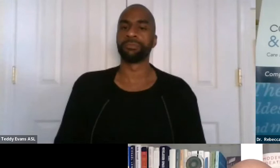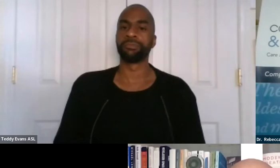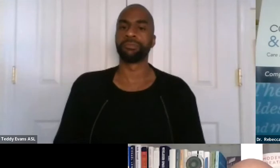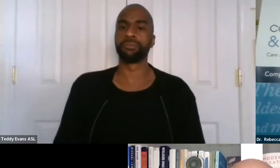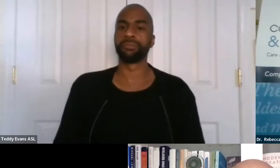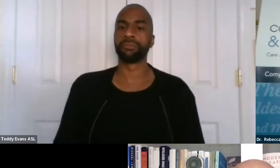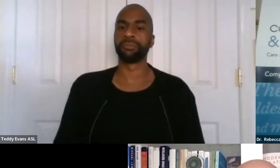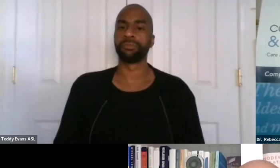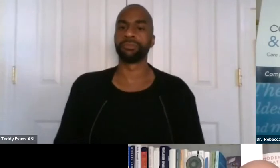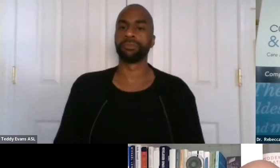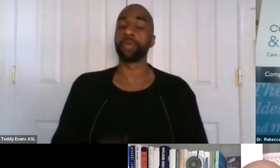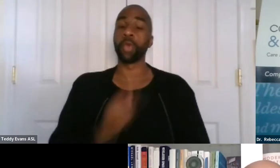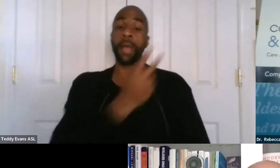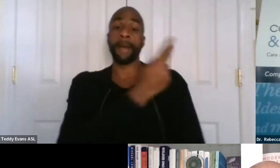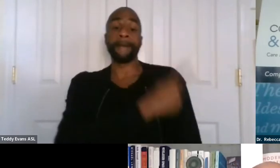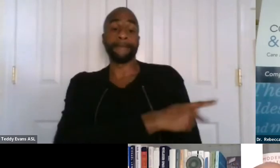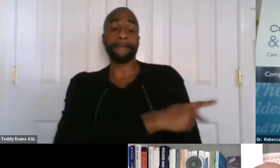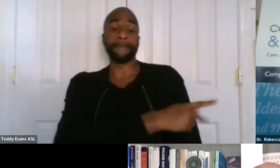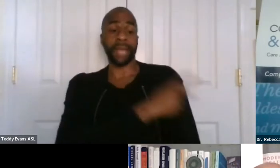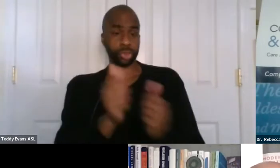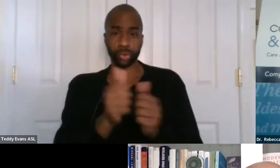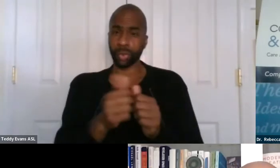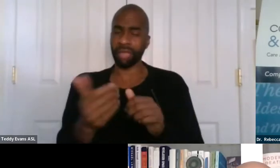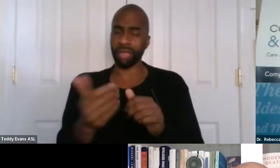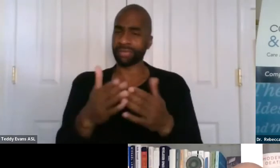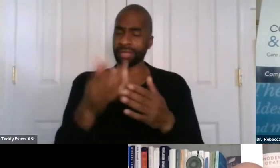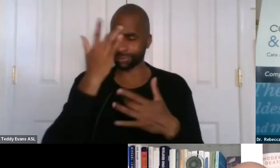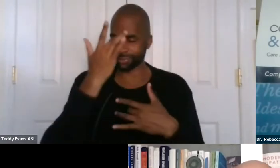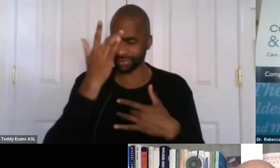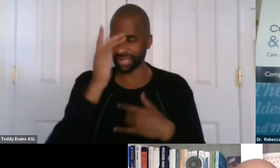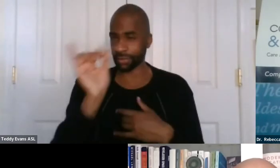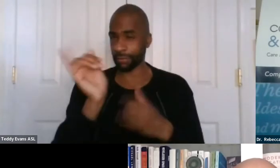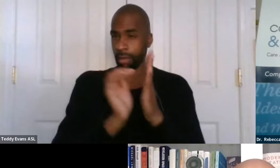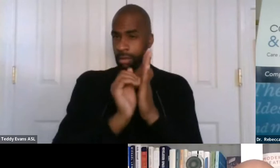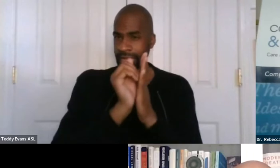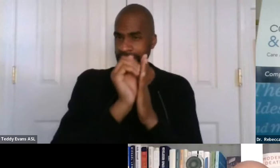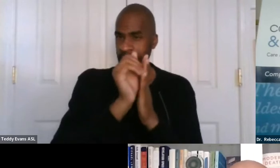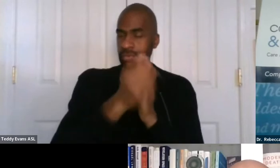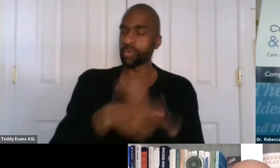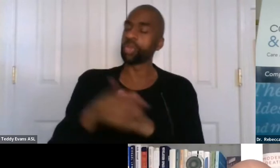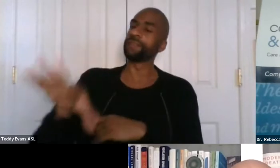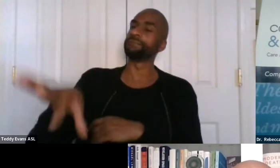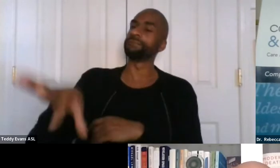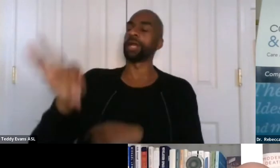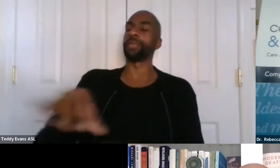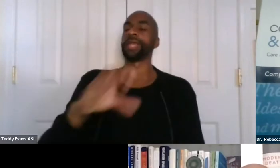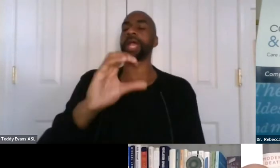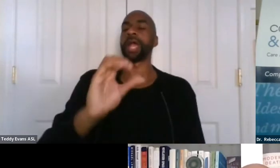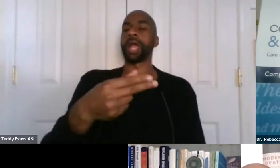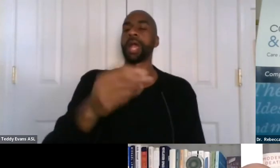who had a terminal illness such as cancer, etc., and founded the hospice movement and helped revolutionize how we view care.